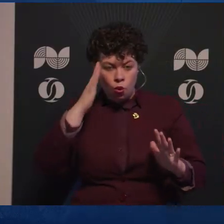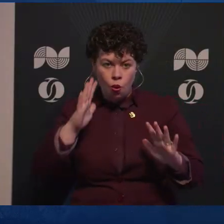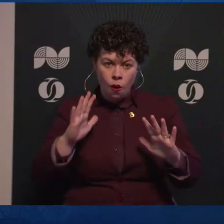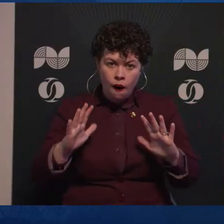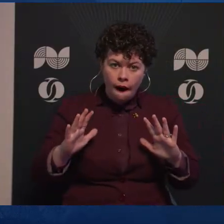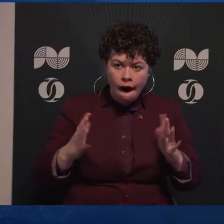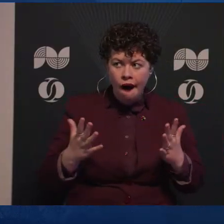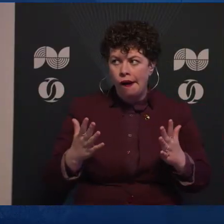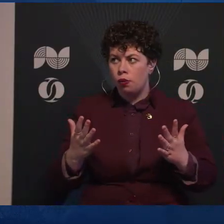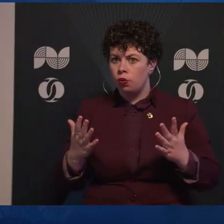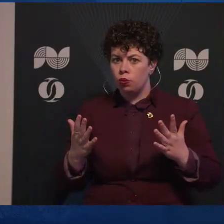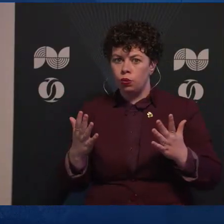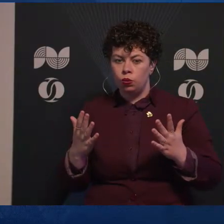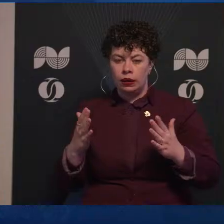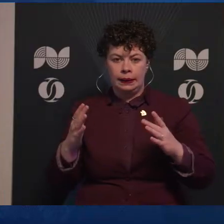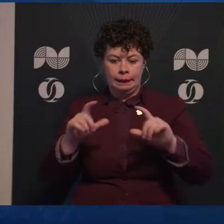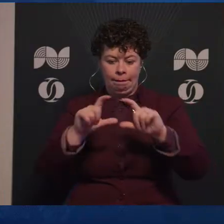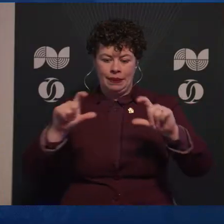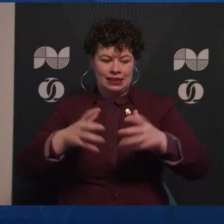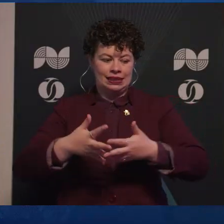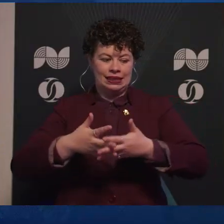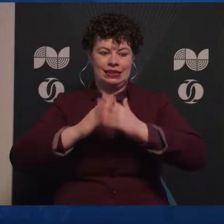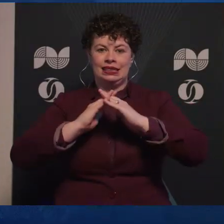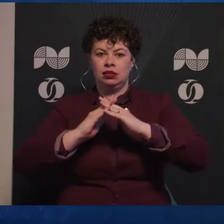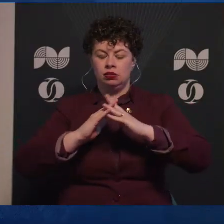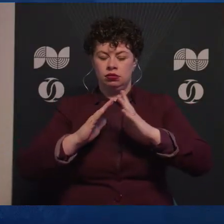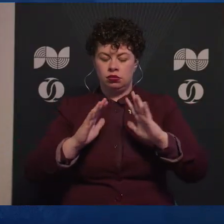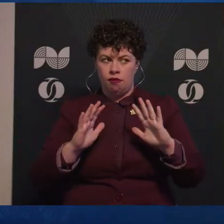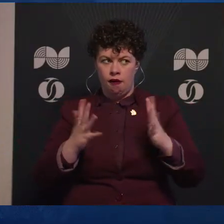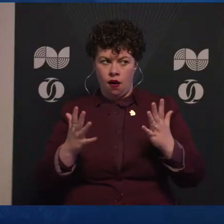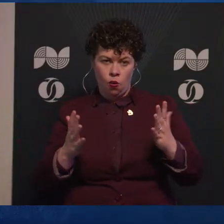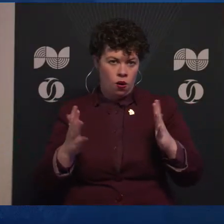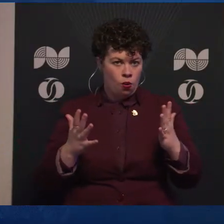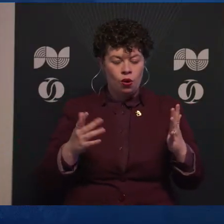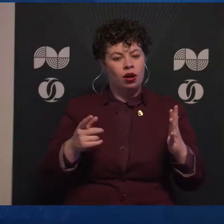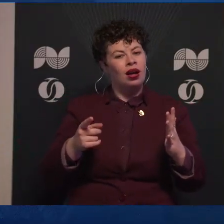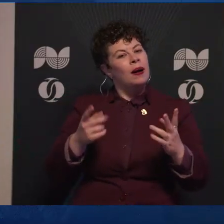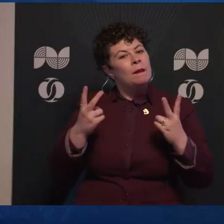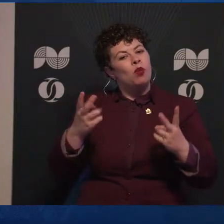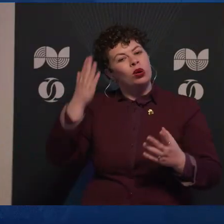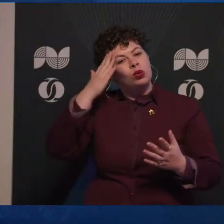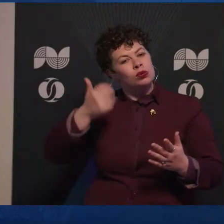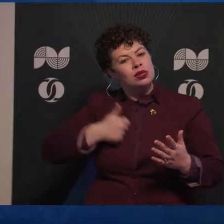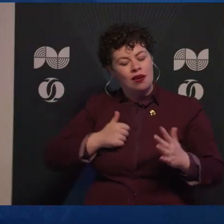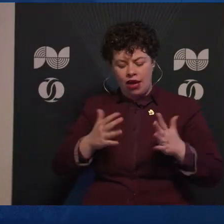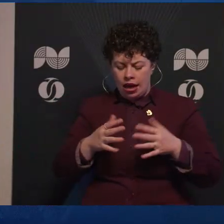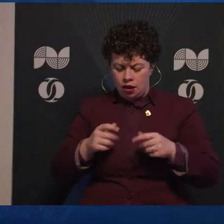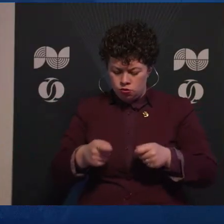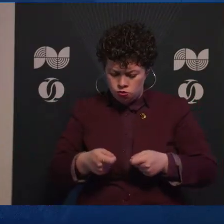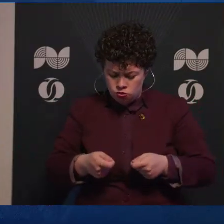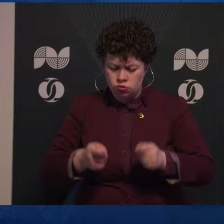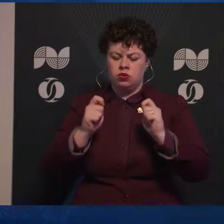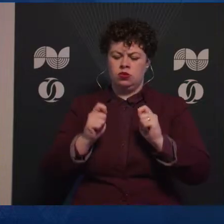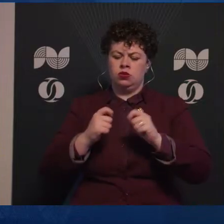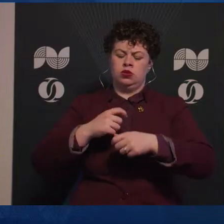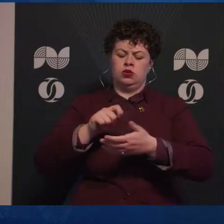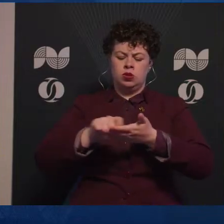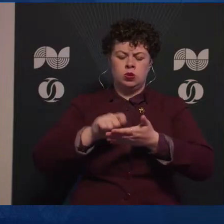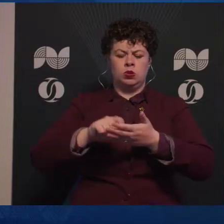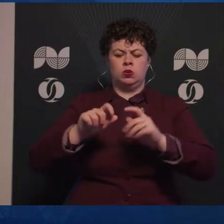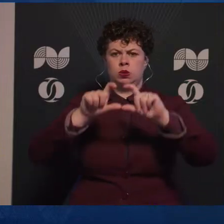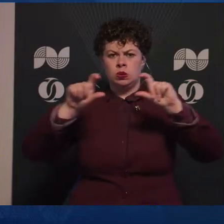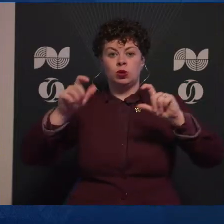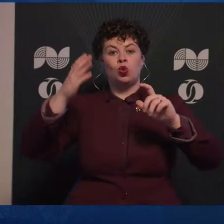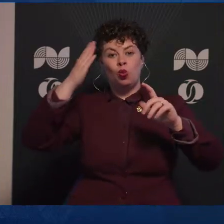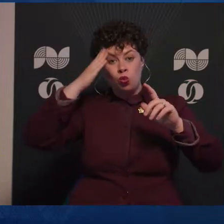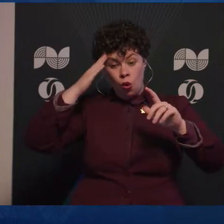of the need of a business segment is very important for develop a right industrial policy.